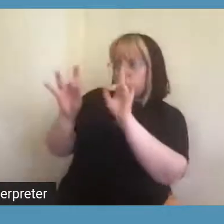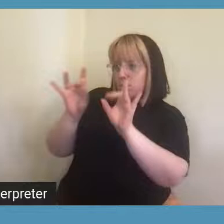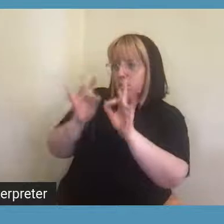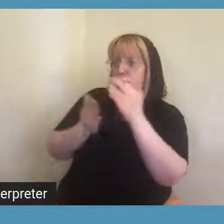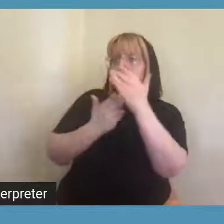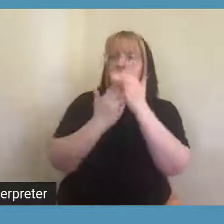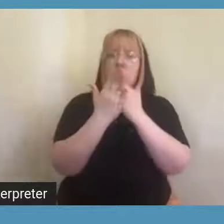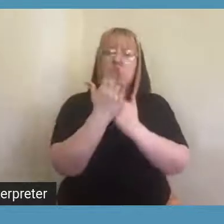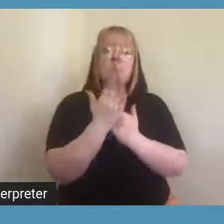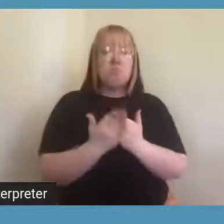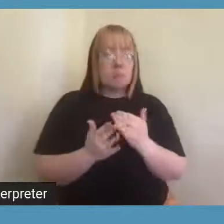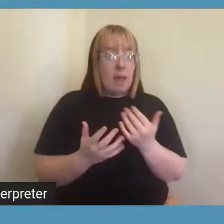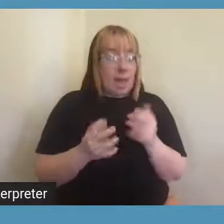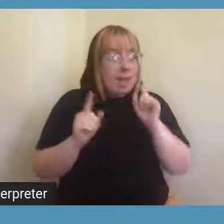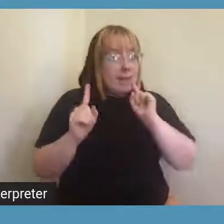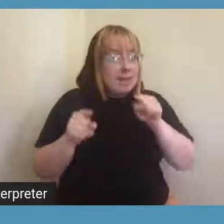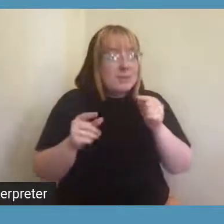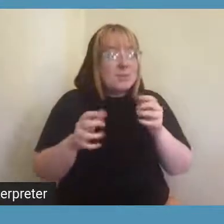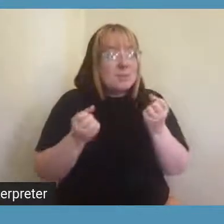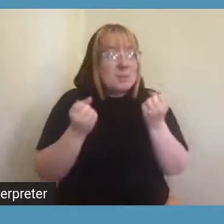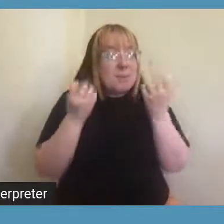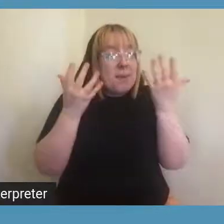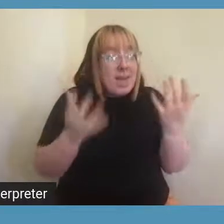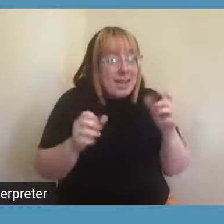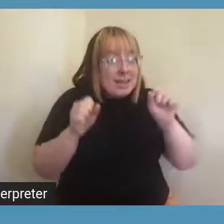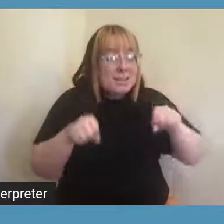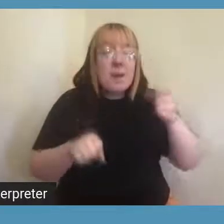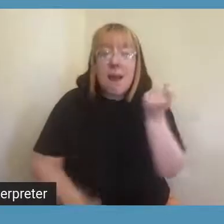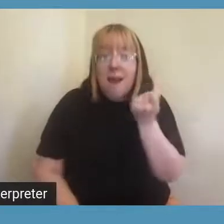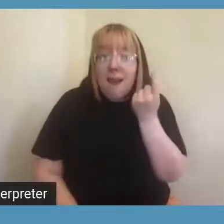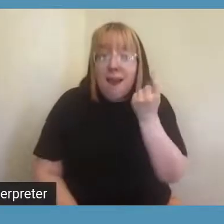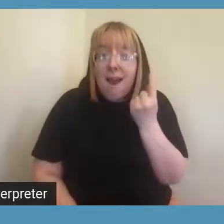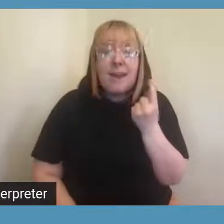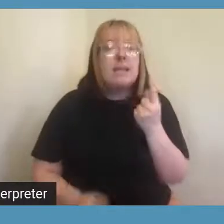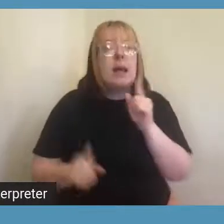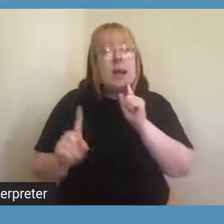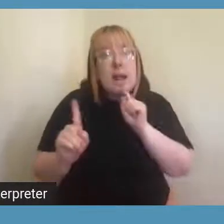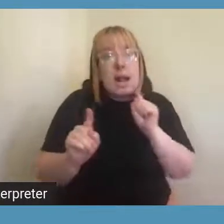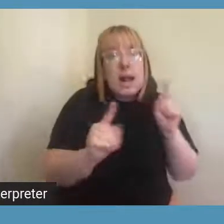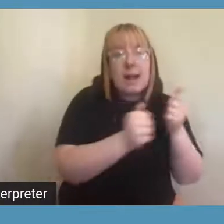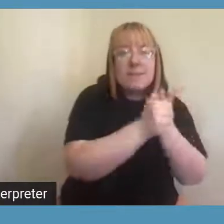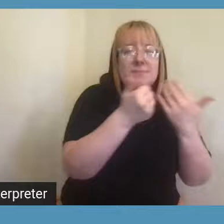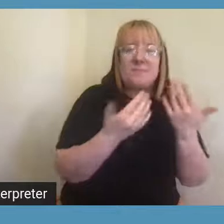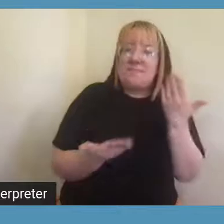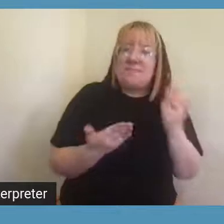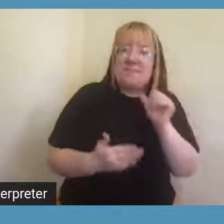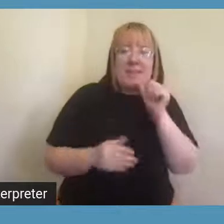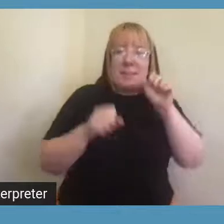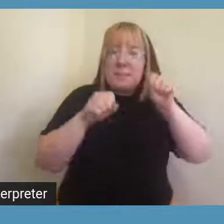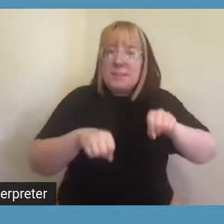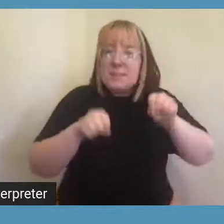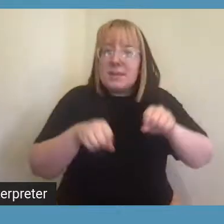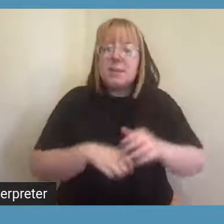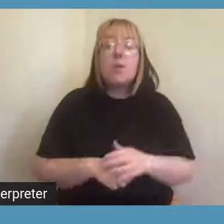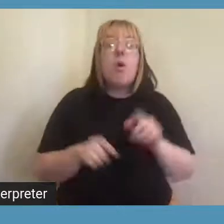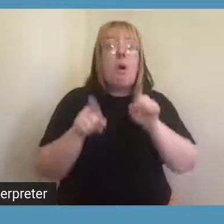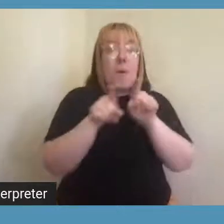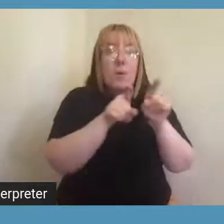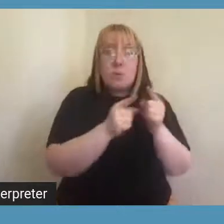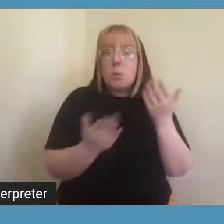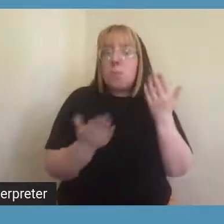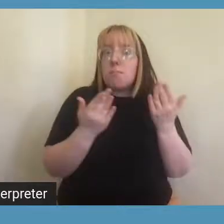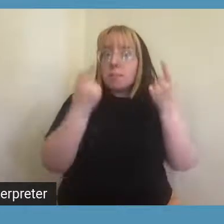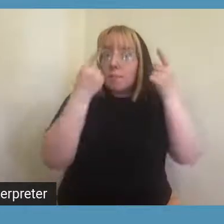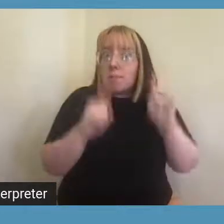many questions as time allows. However, we may not be able to get to all the questions, and others may arise after reflecting on a